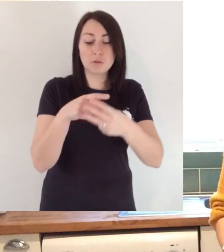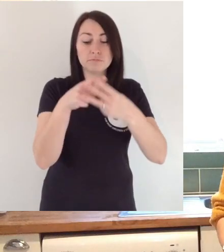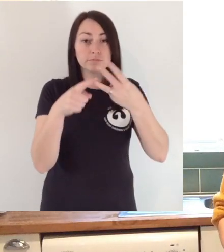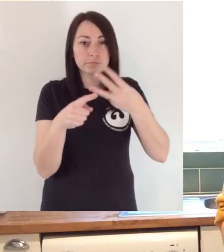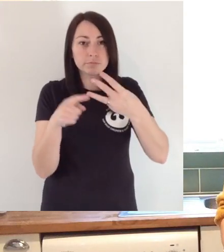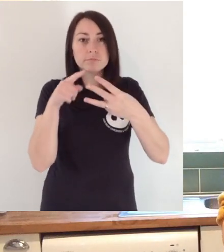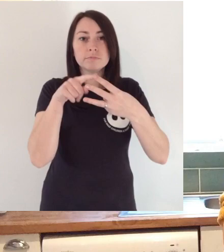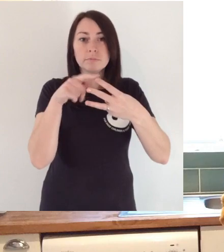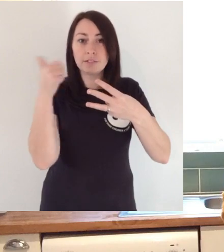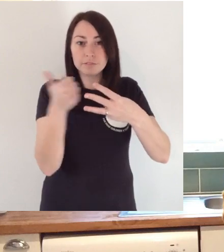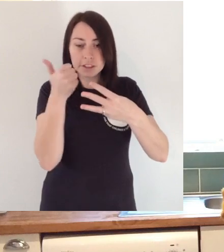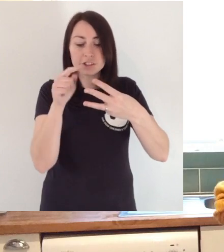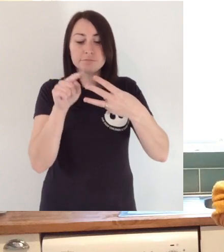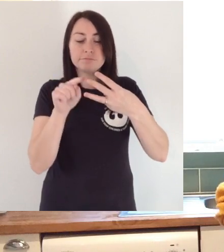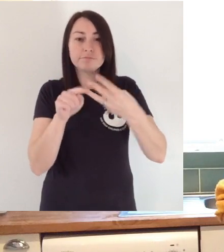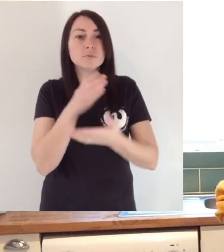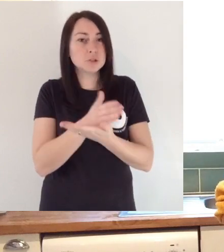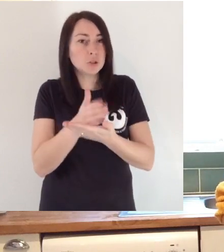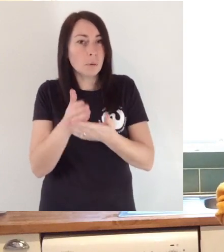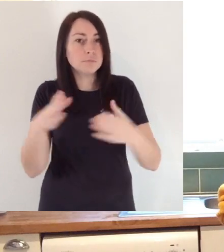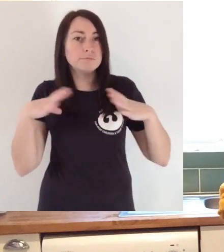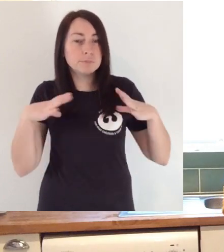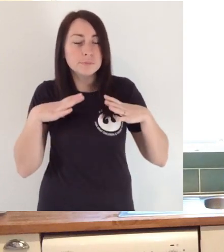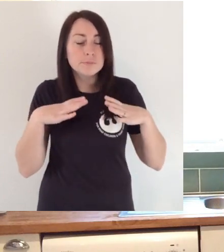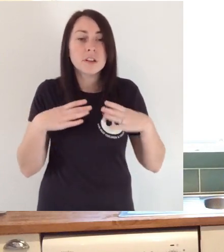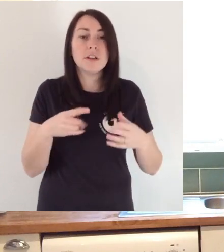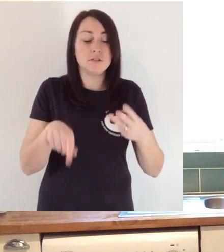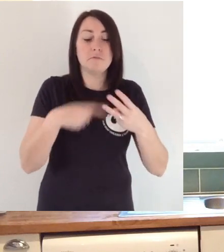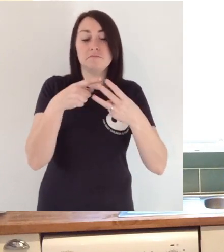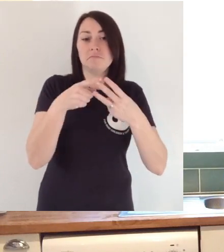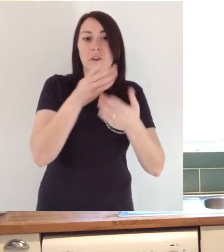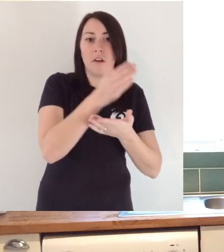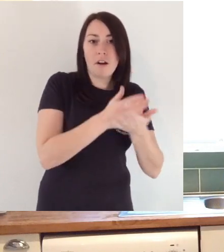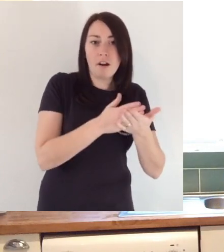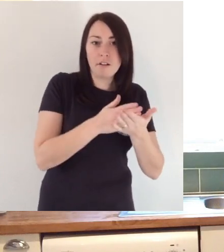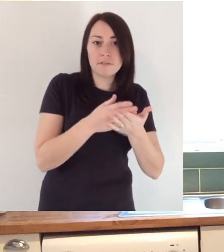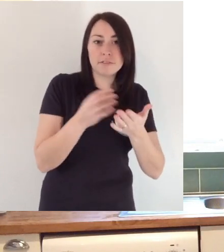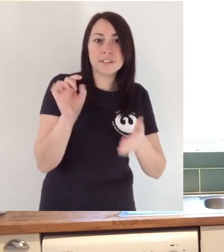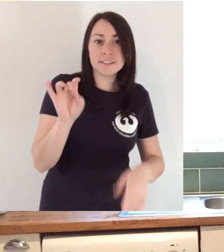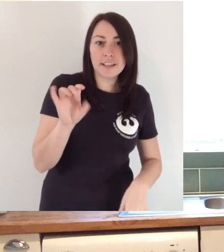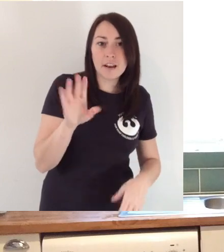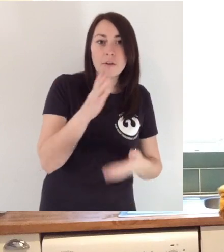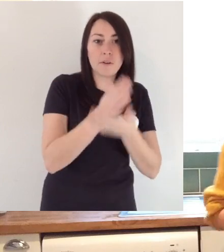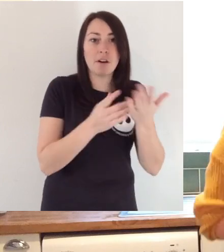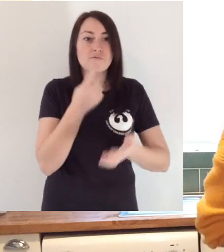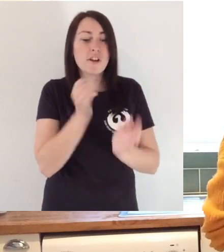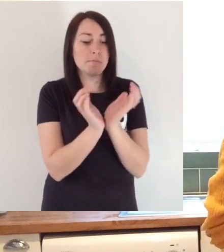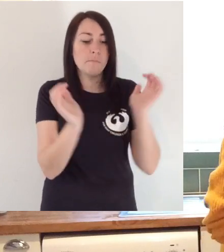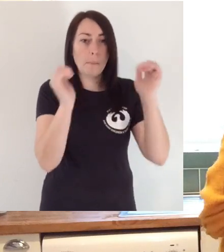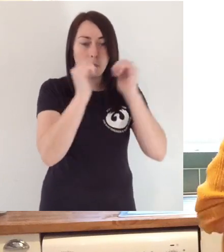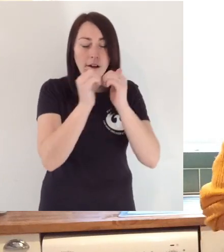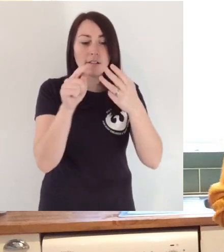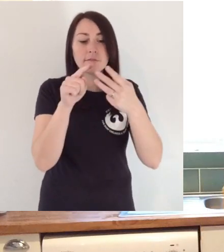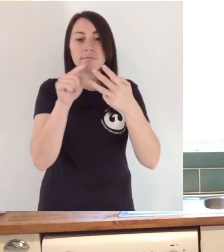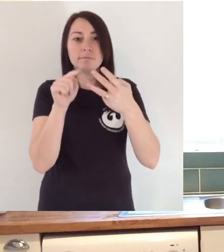And I'm going to get my other vegetables chopped ready to go into. So I'm going to use probably half a yellow and half a red pepper. I've